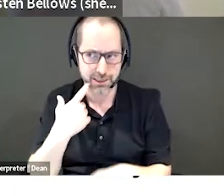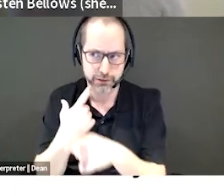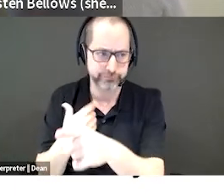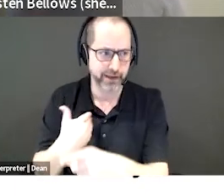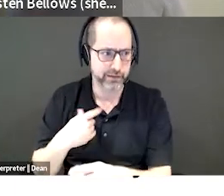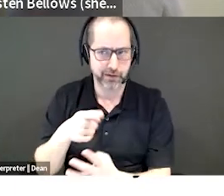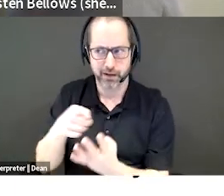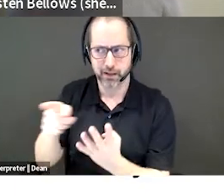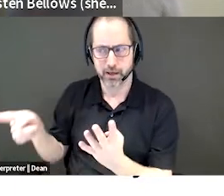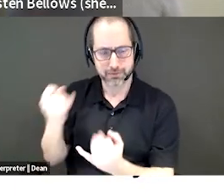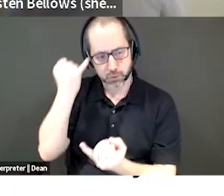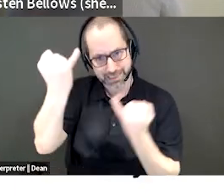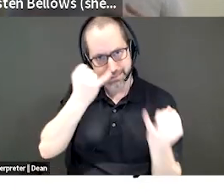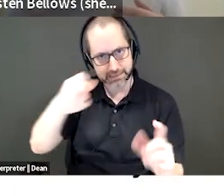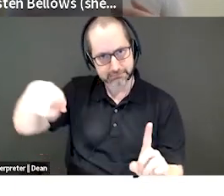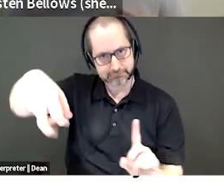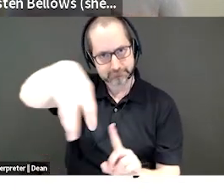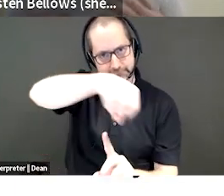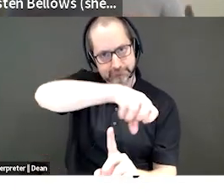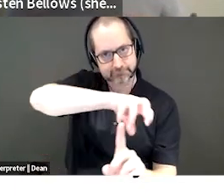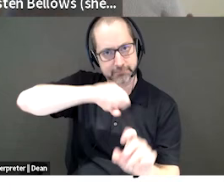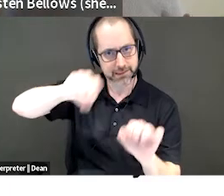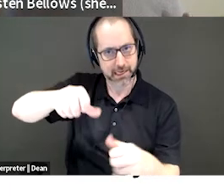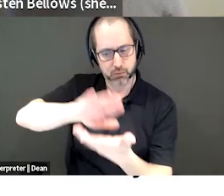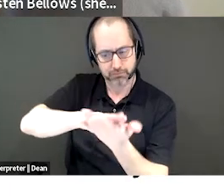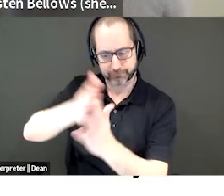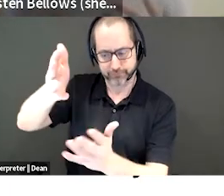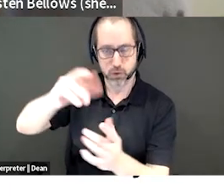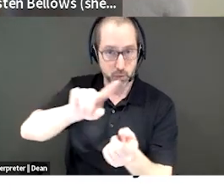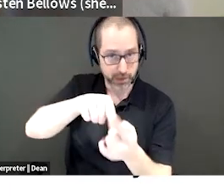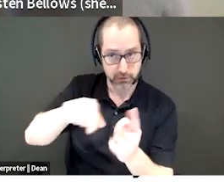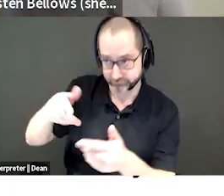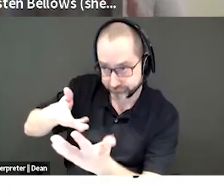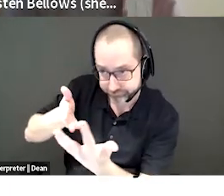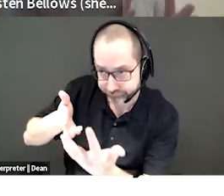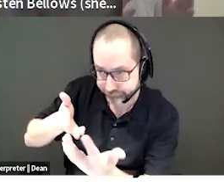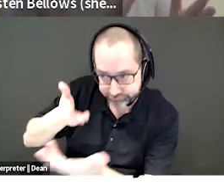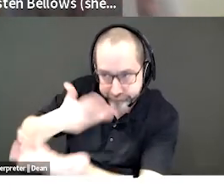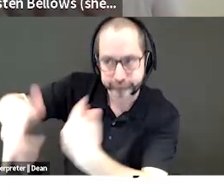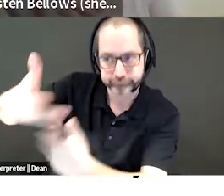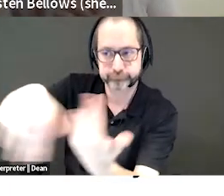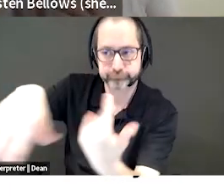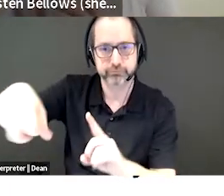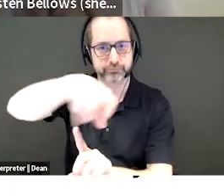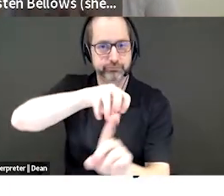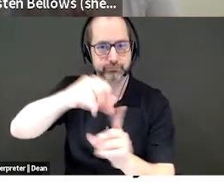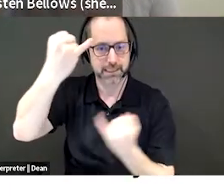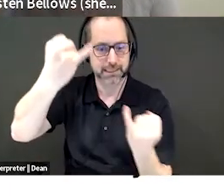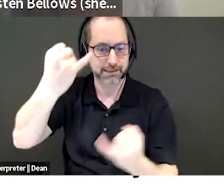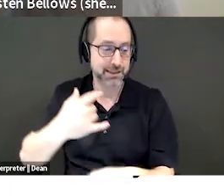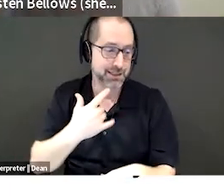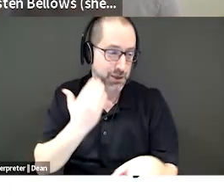well. So while you were probably hoping for like a concrete yes or no answer,